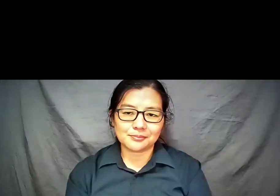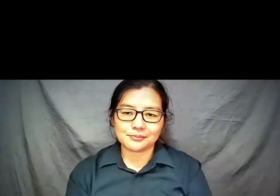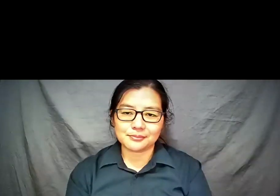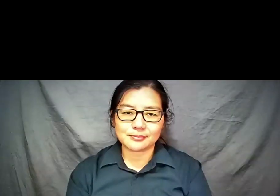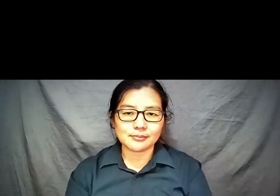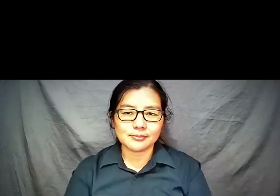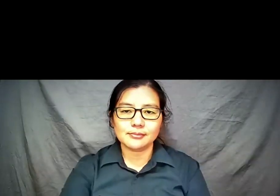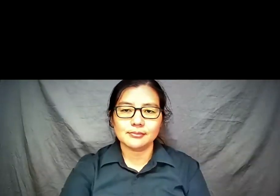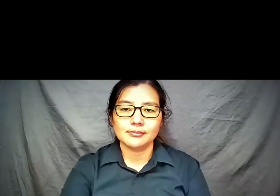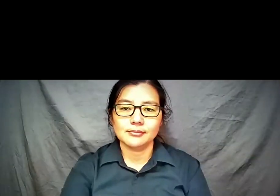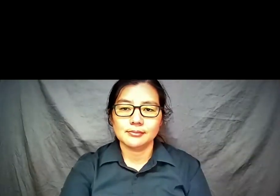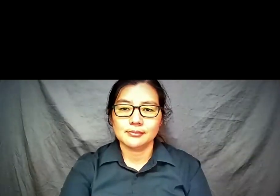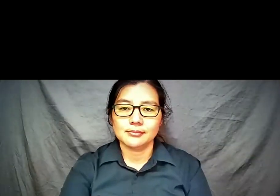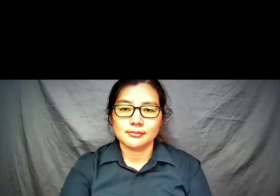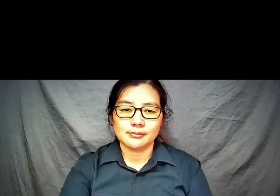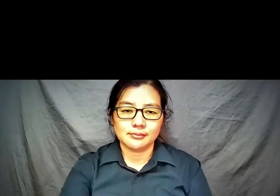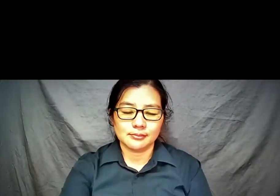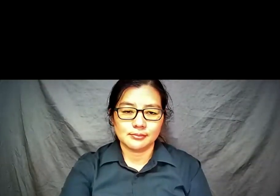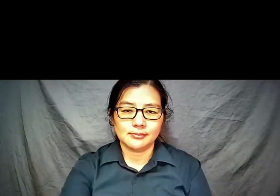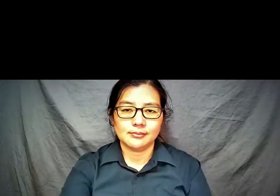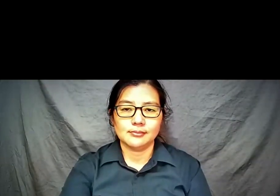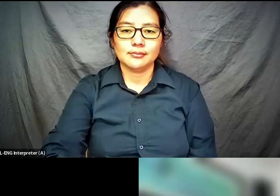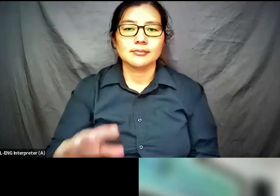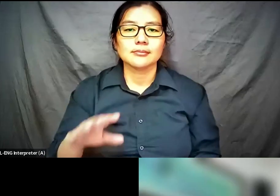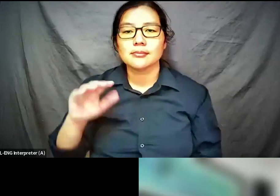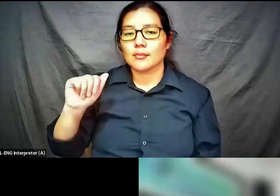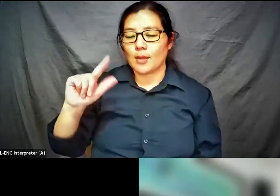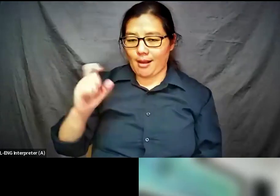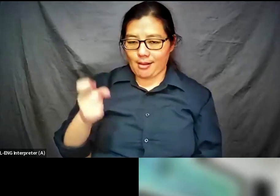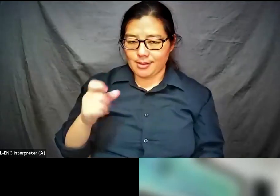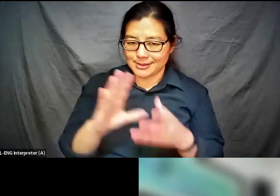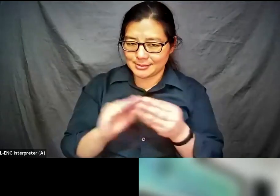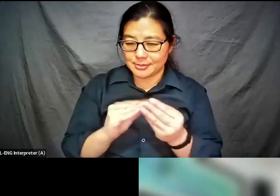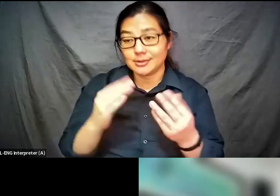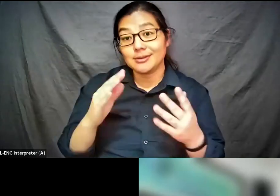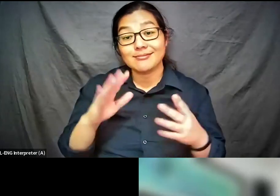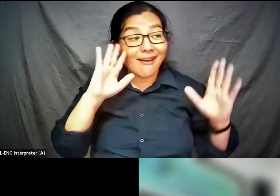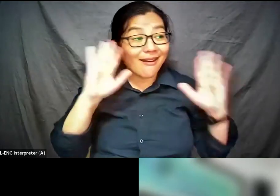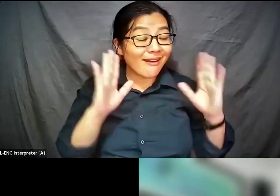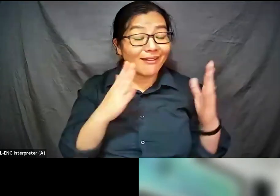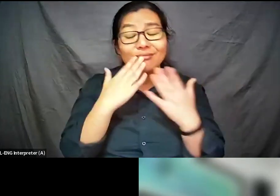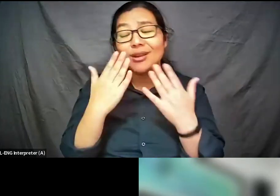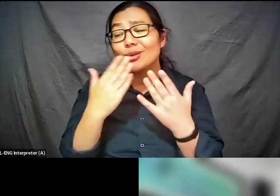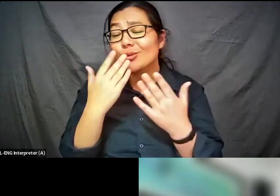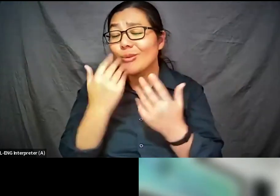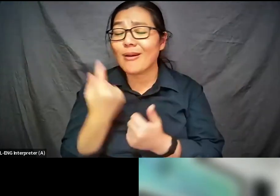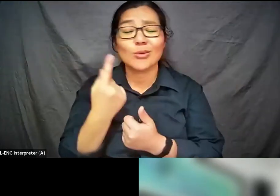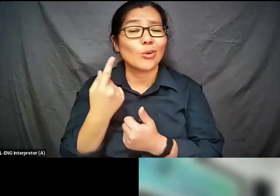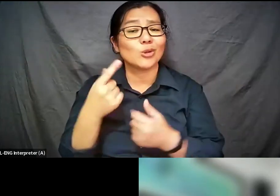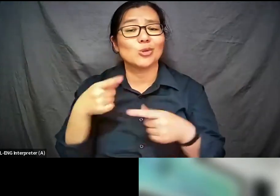trust? I'm still really thinking a lot about that right now because there's such